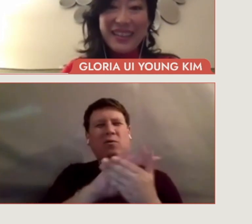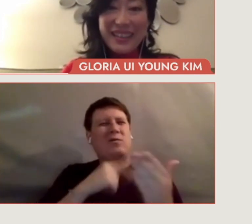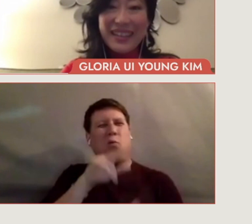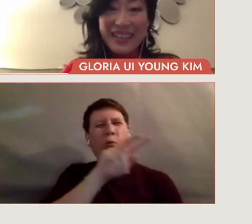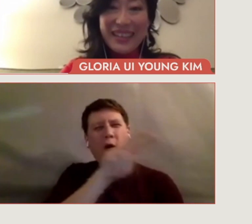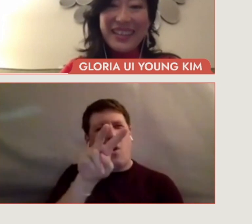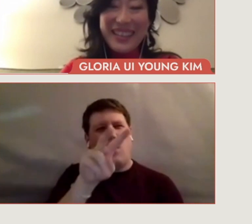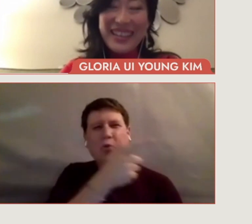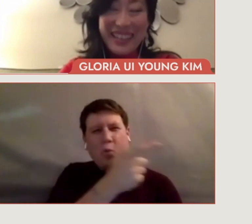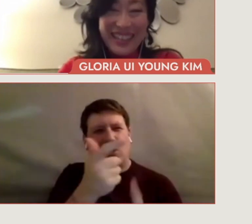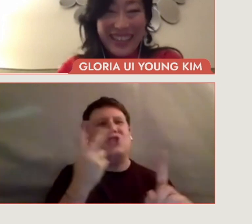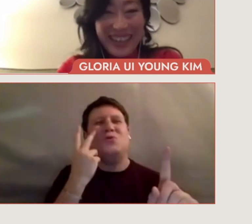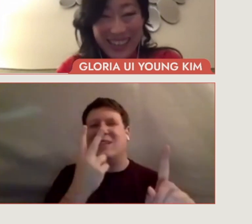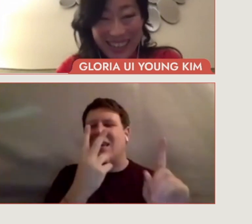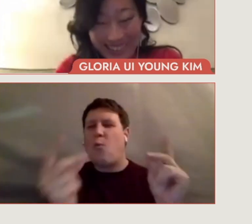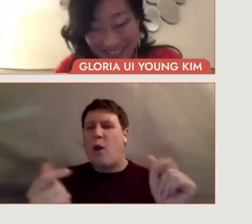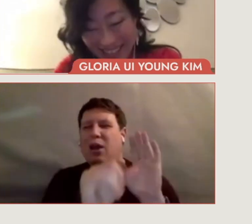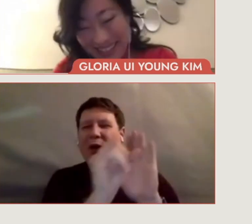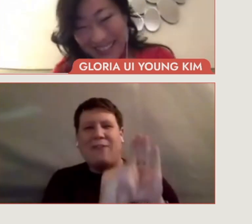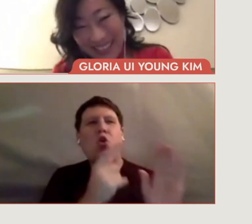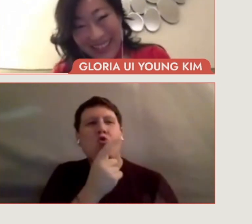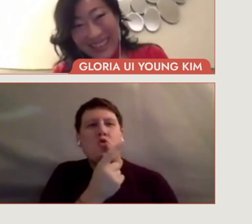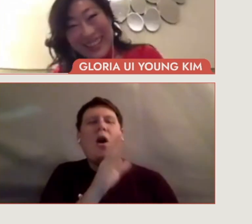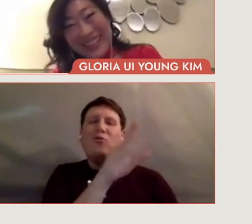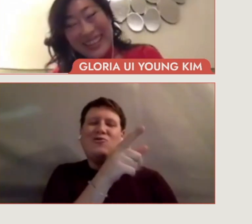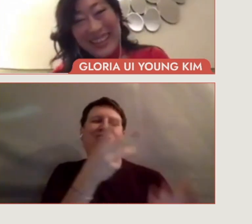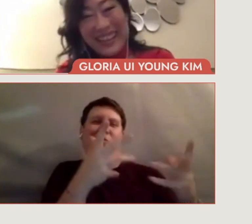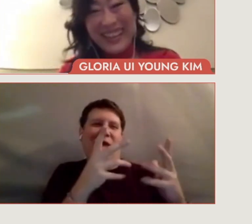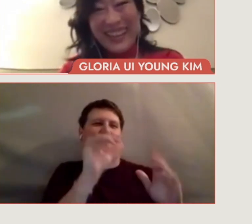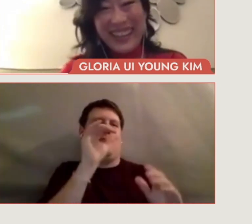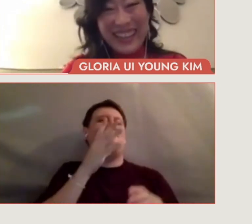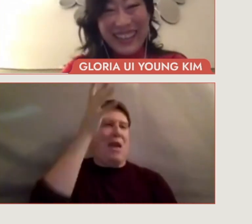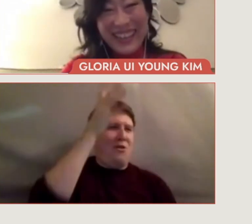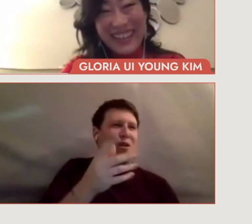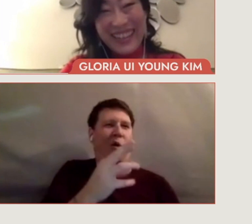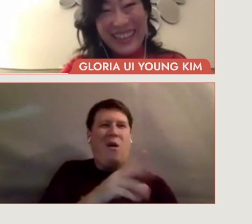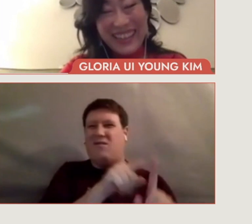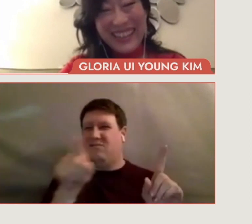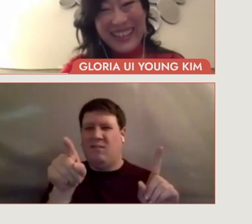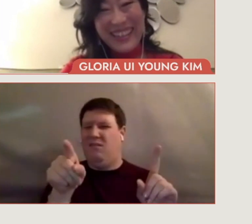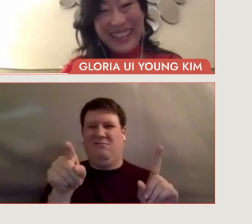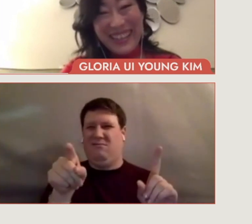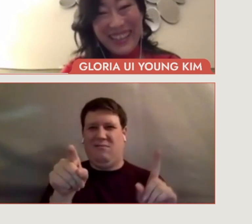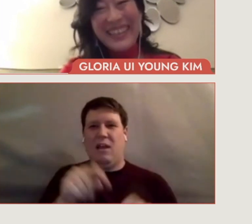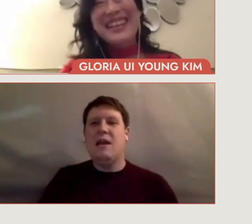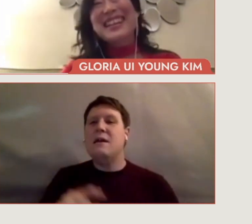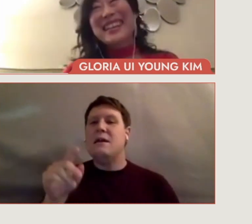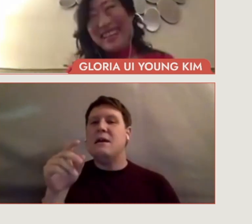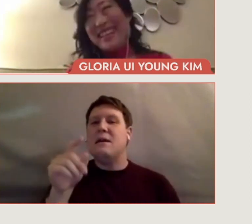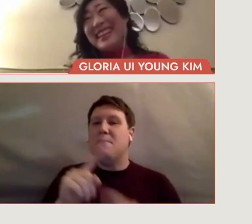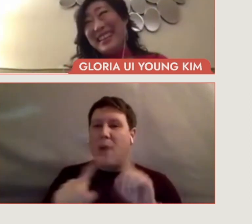who is a parent and who isn't sometimes, you know, like, because, like, you know, like, what really got me is the whistle